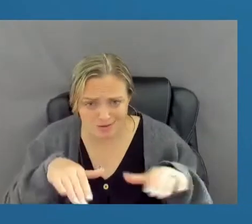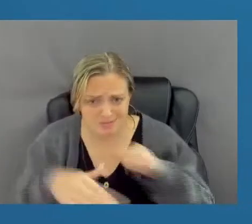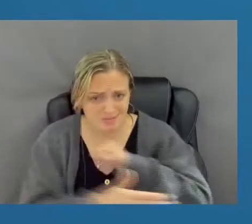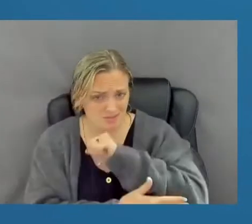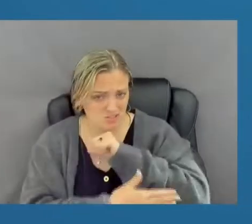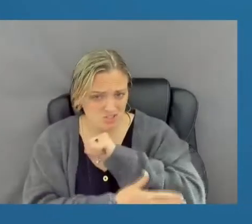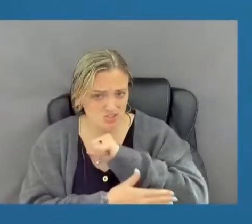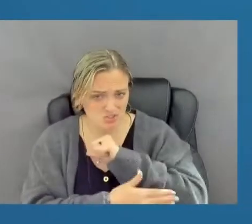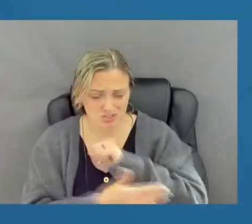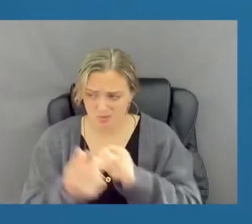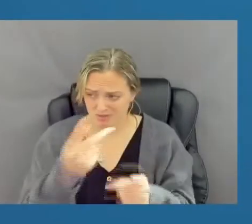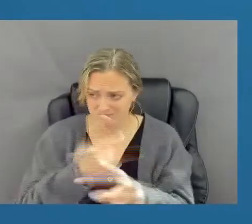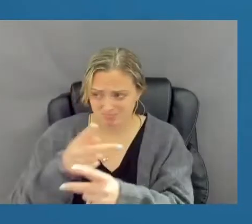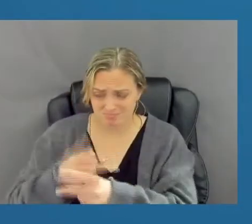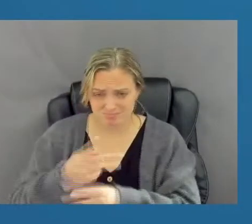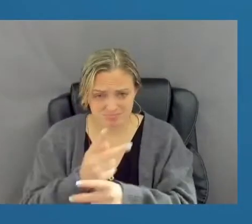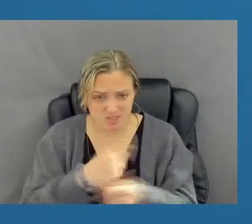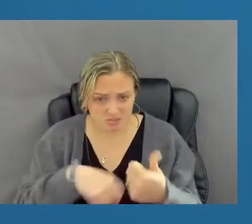where we take care of each other?